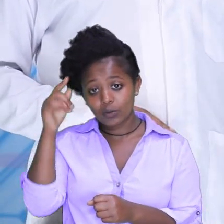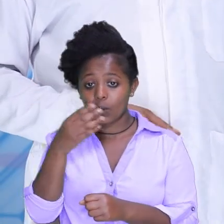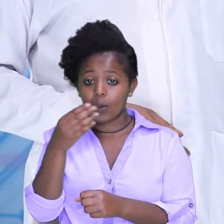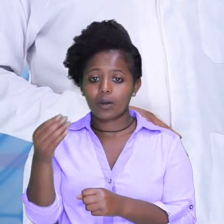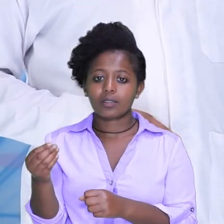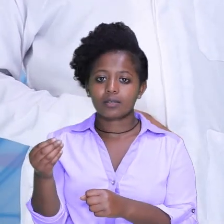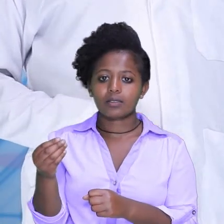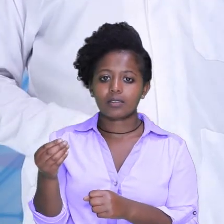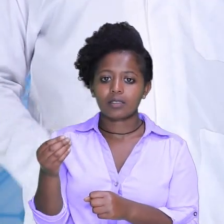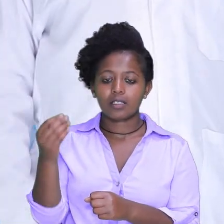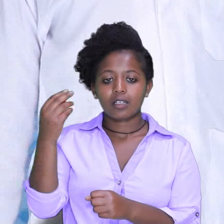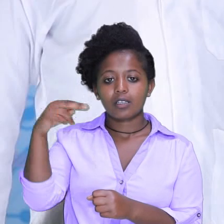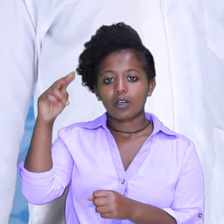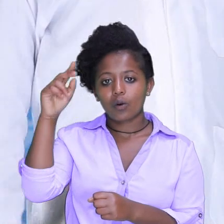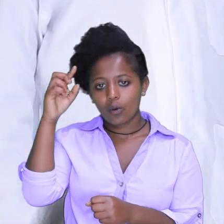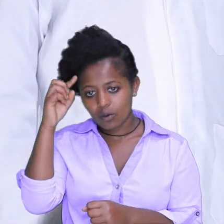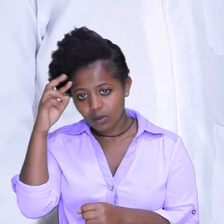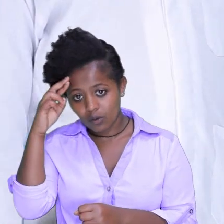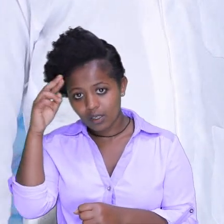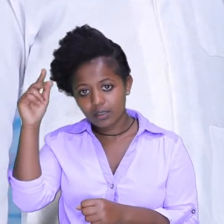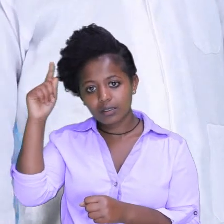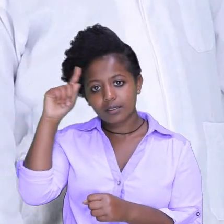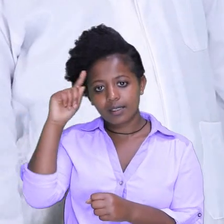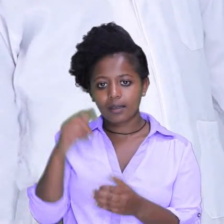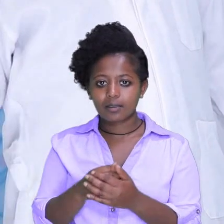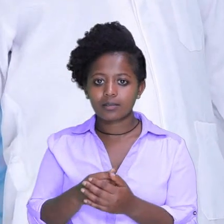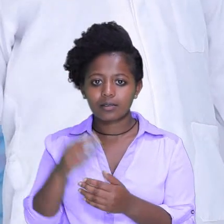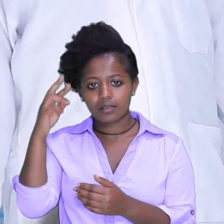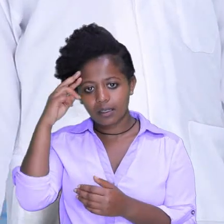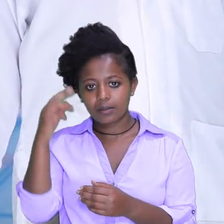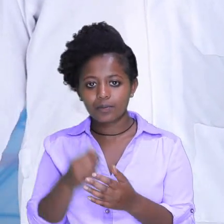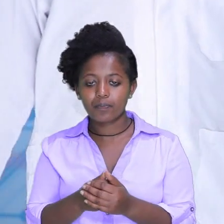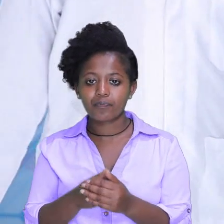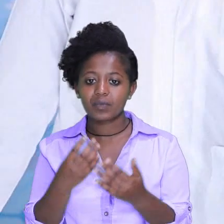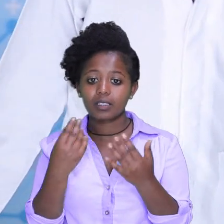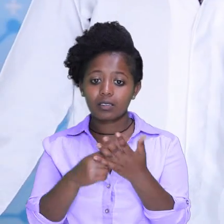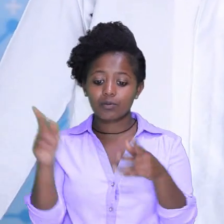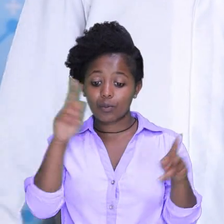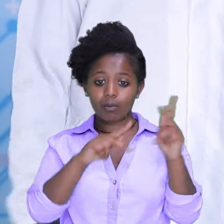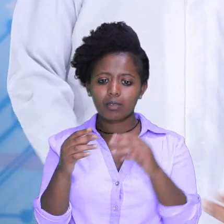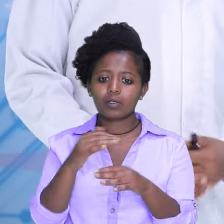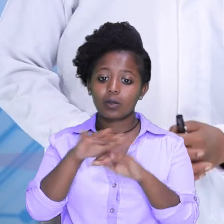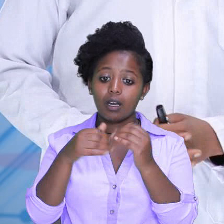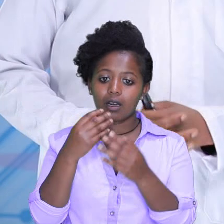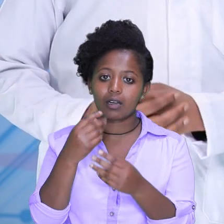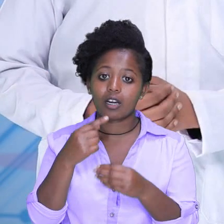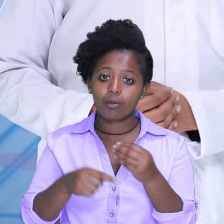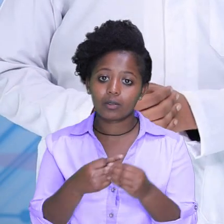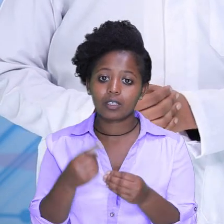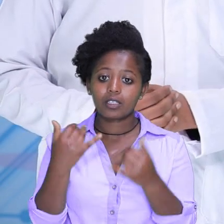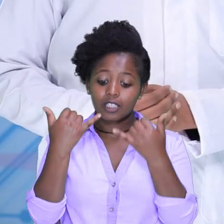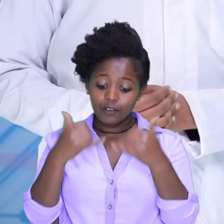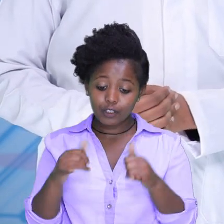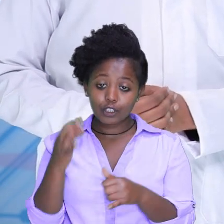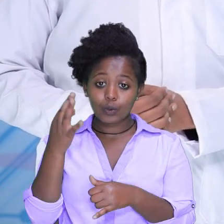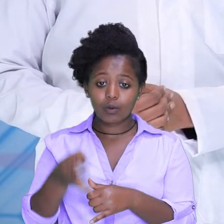and Ronald Reagan solved the problem. This all about the division of